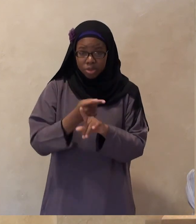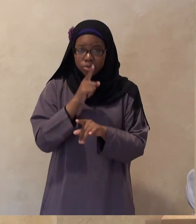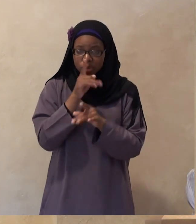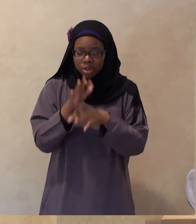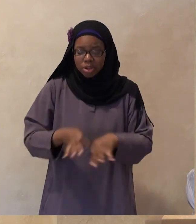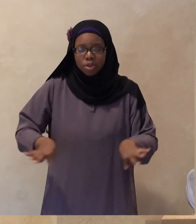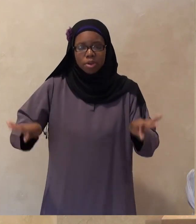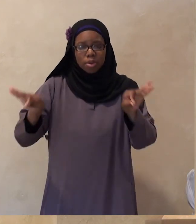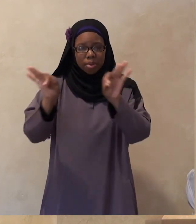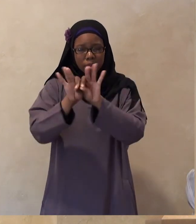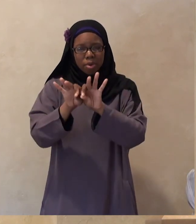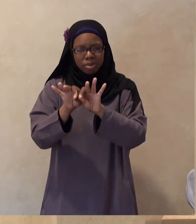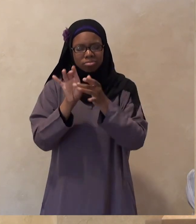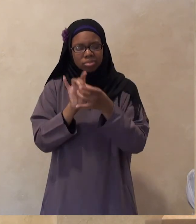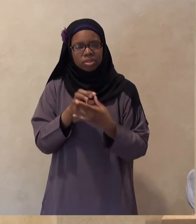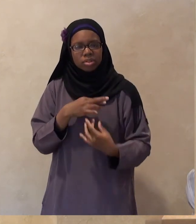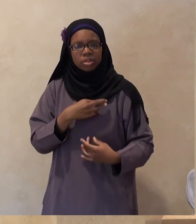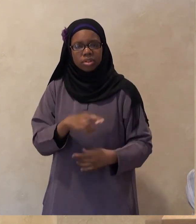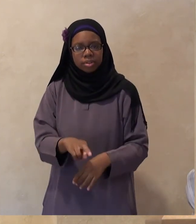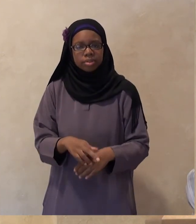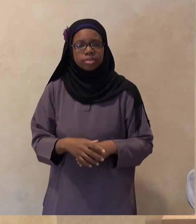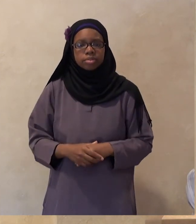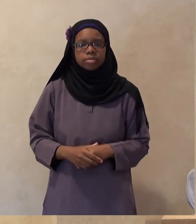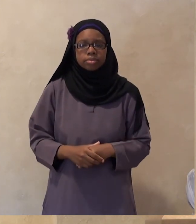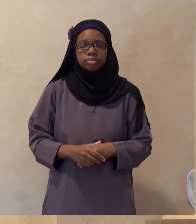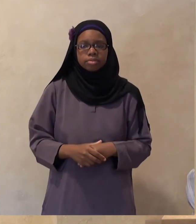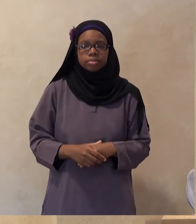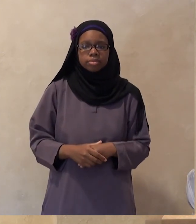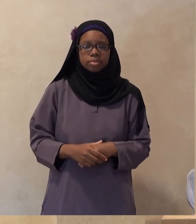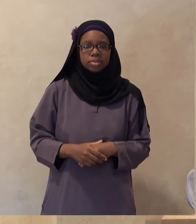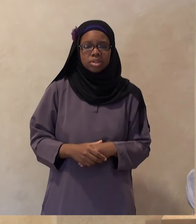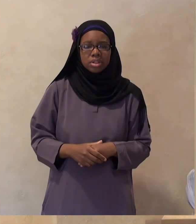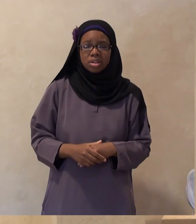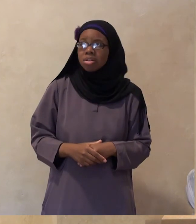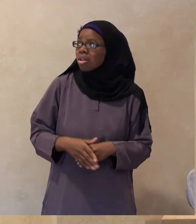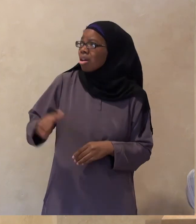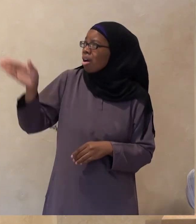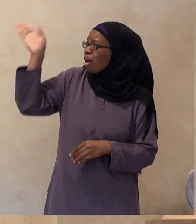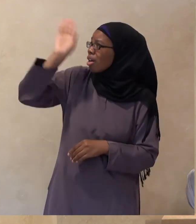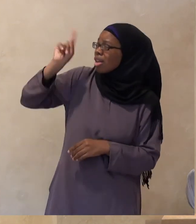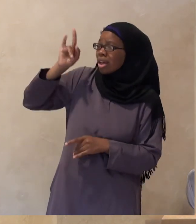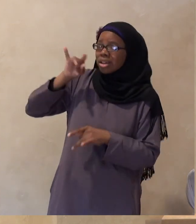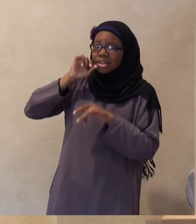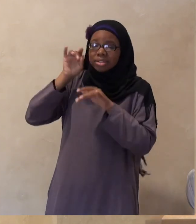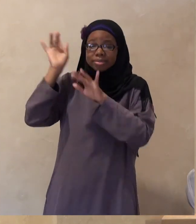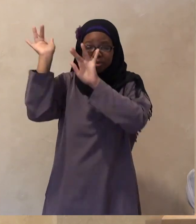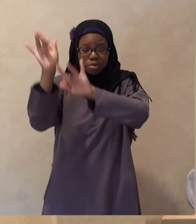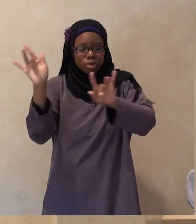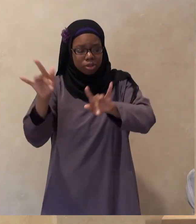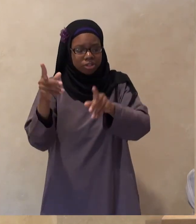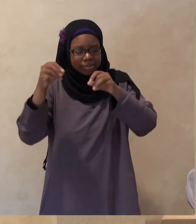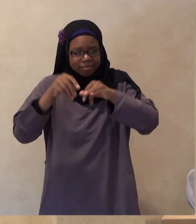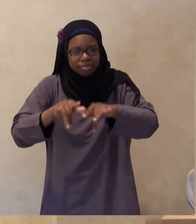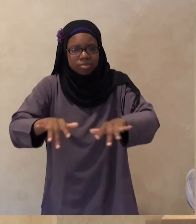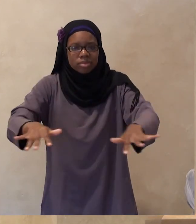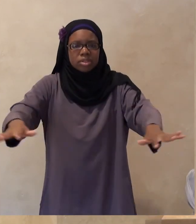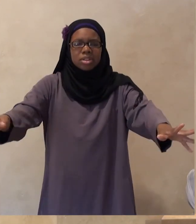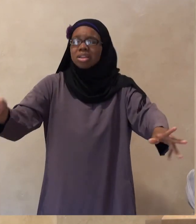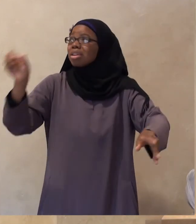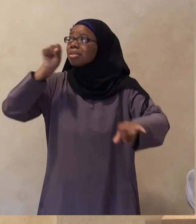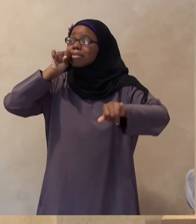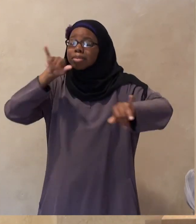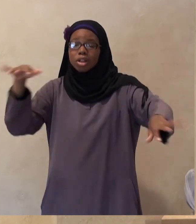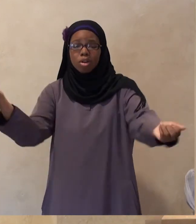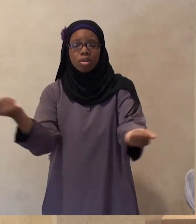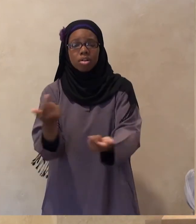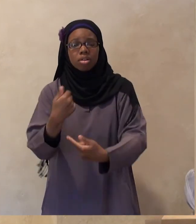which the treasures of Rahmah are laid open, in which the blessings from heavens are sent down,